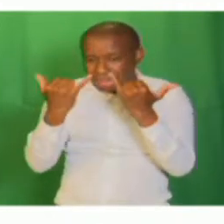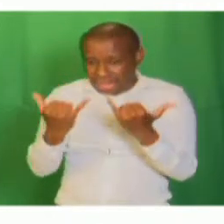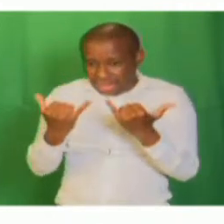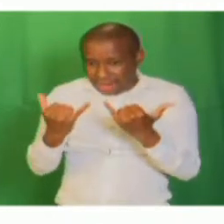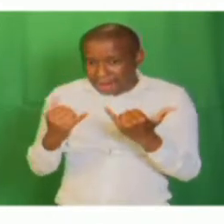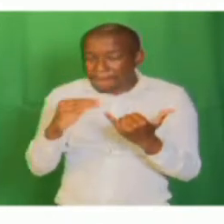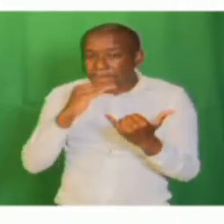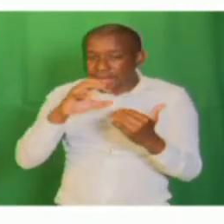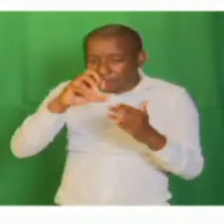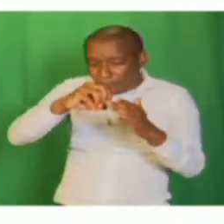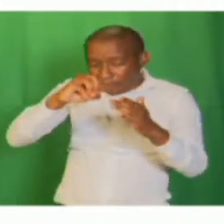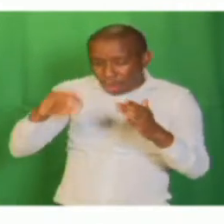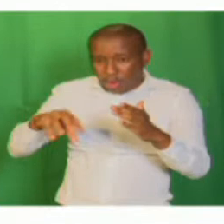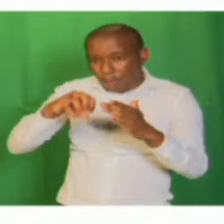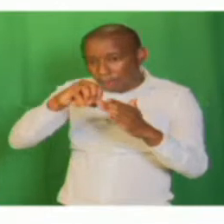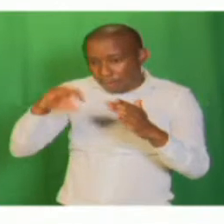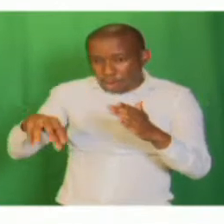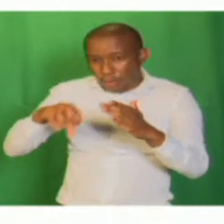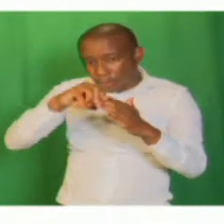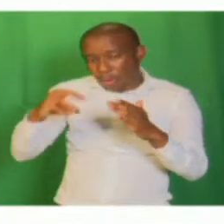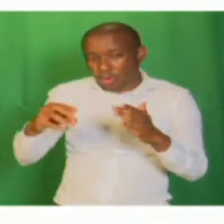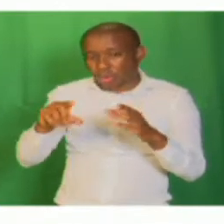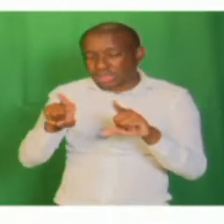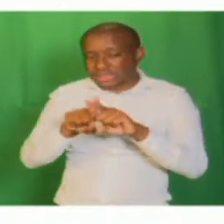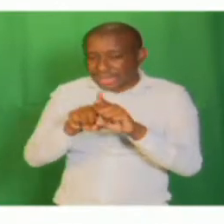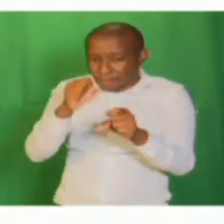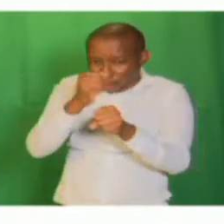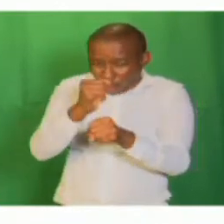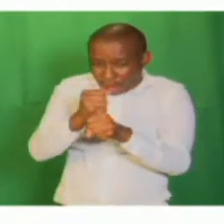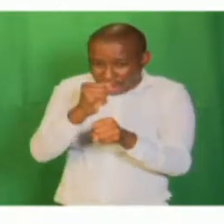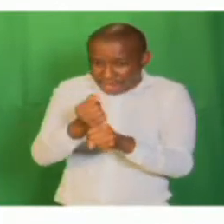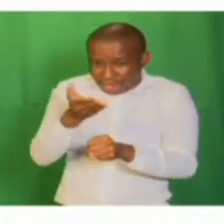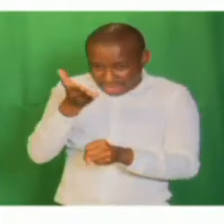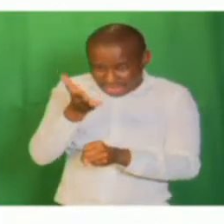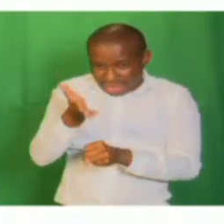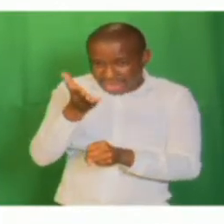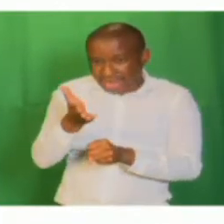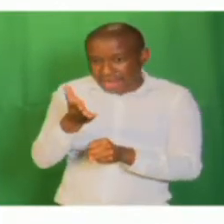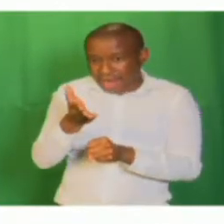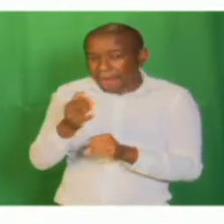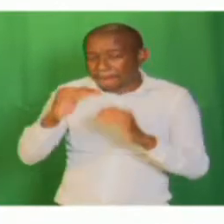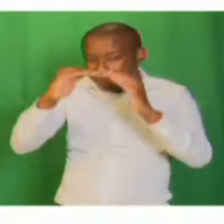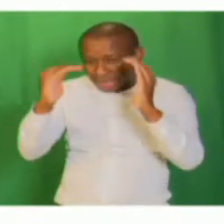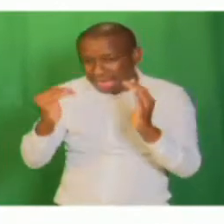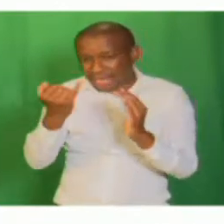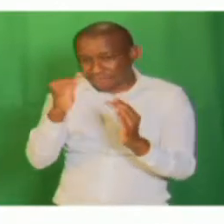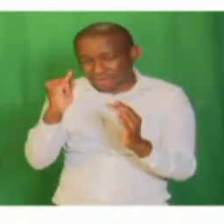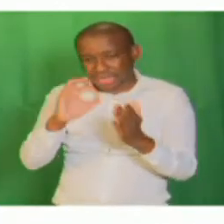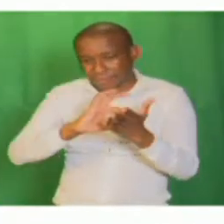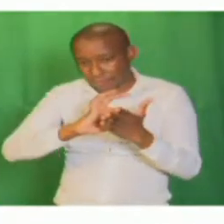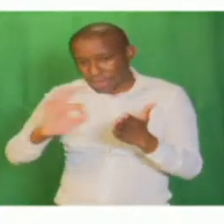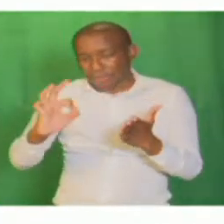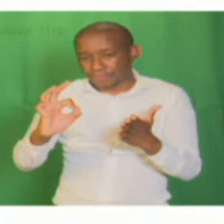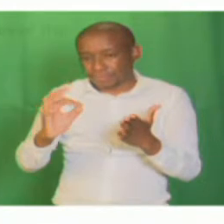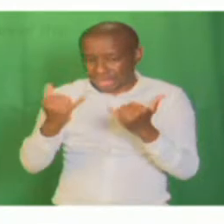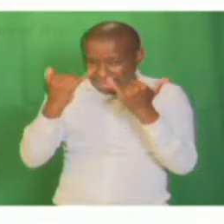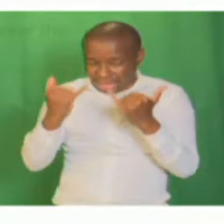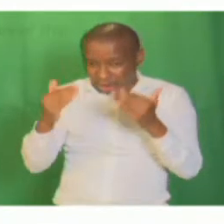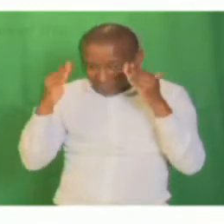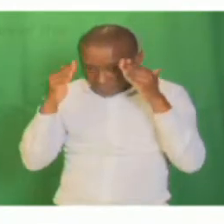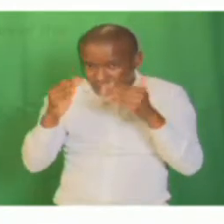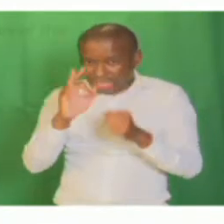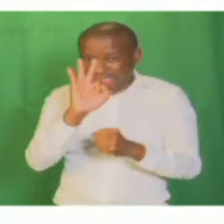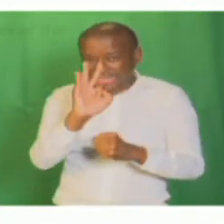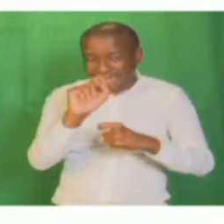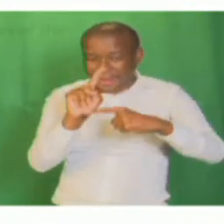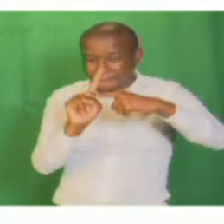are removing them, taking them out such that the number sentence is left without any brackets. So focusing on 3 plus